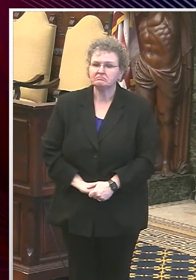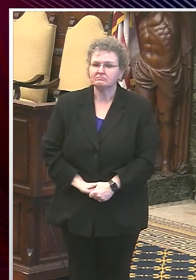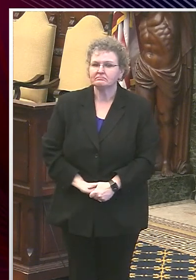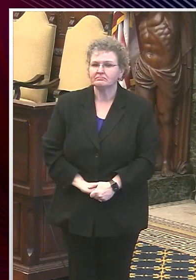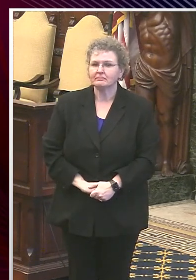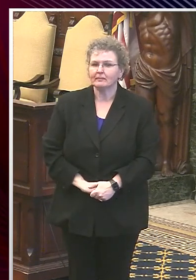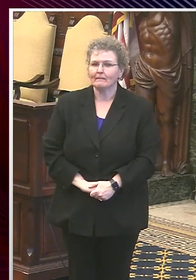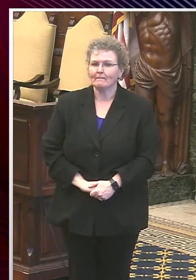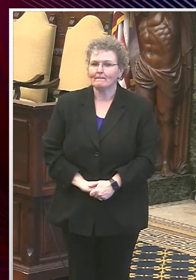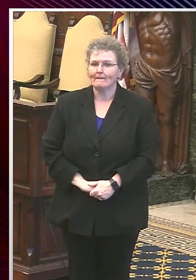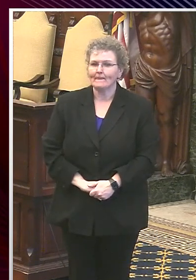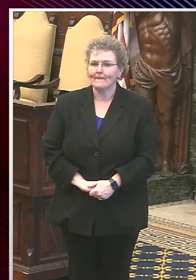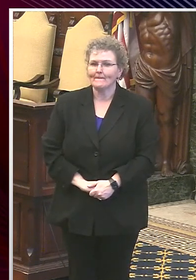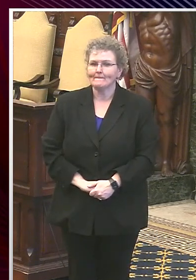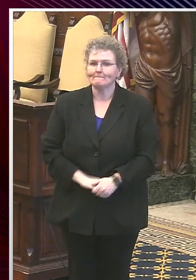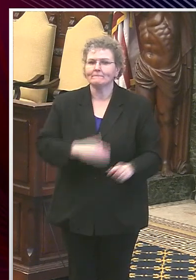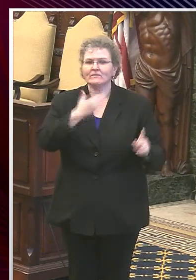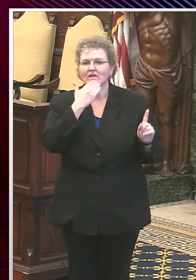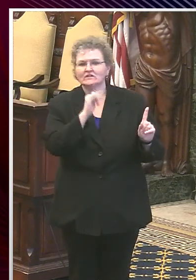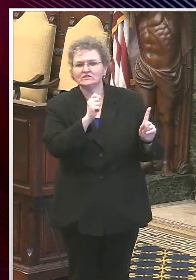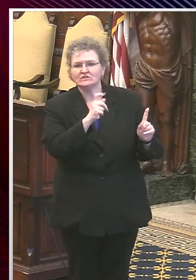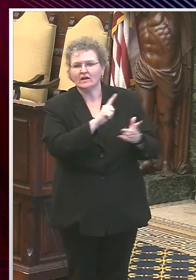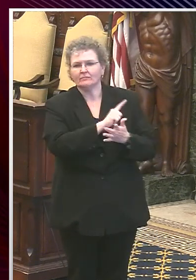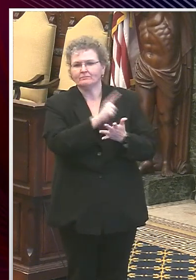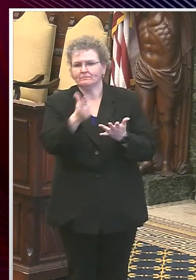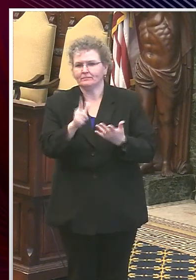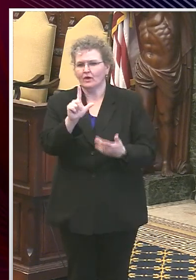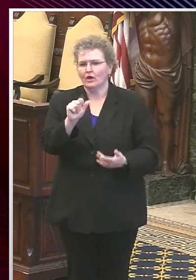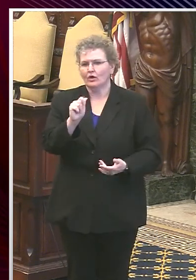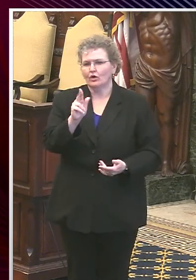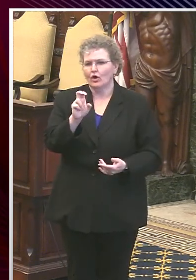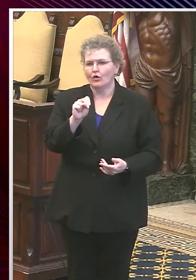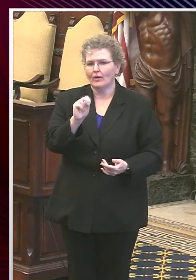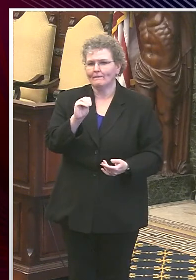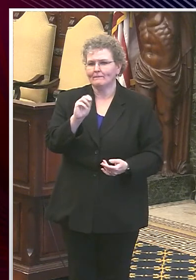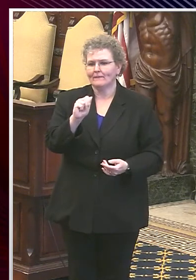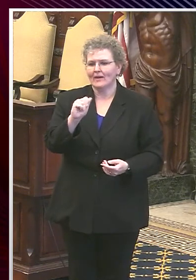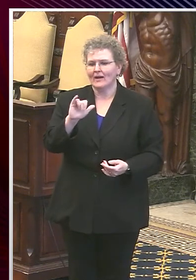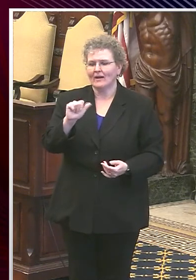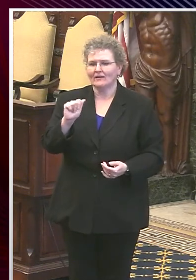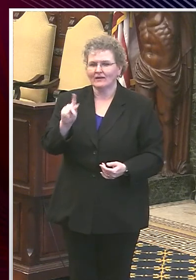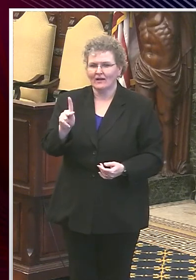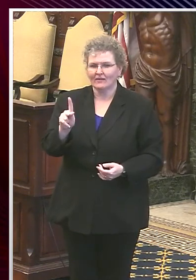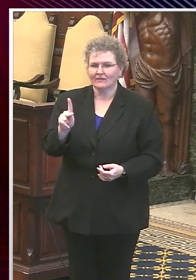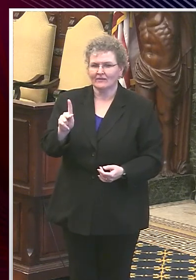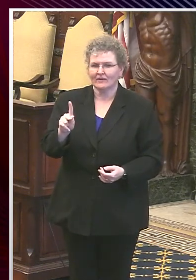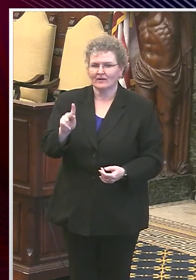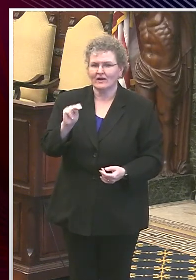Okay. Thank you, Jack. Let's go to Lauren Make of NBC 10.